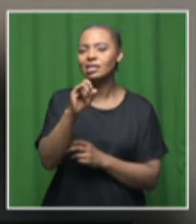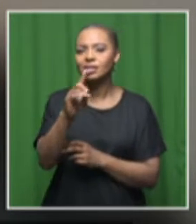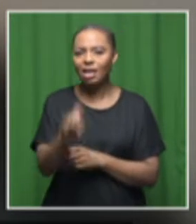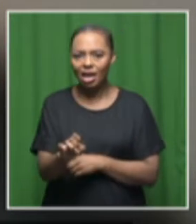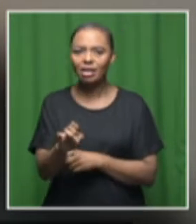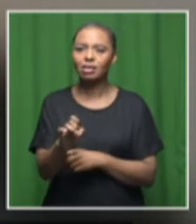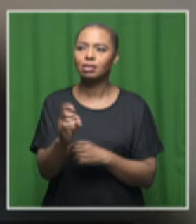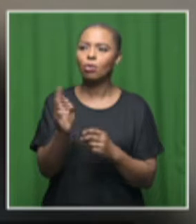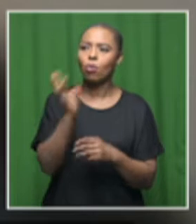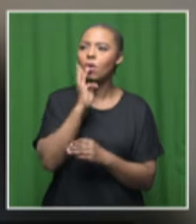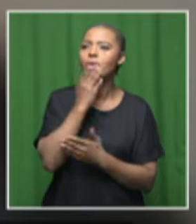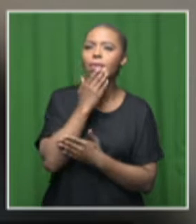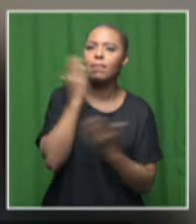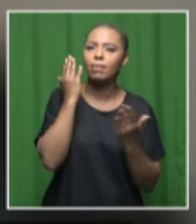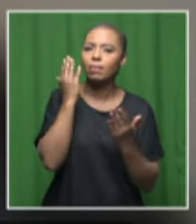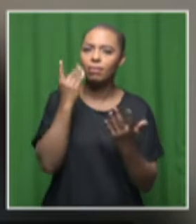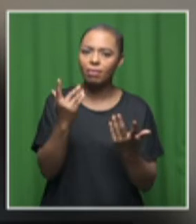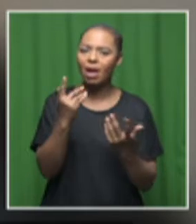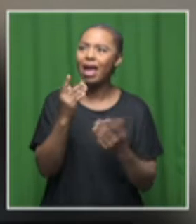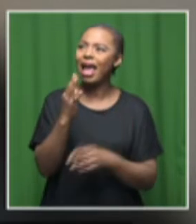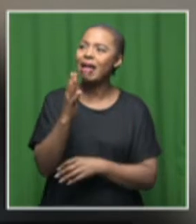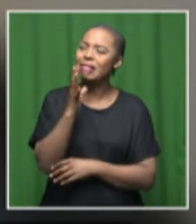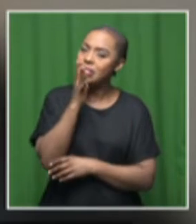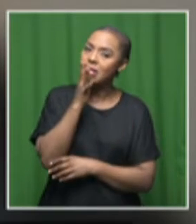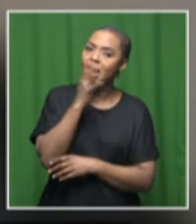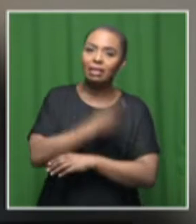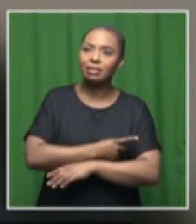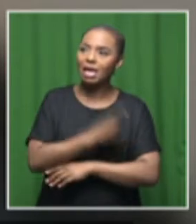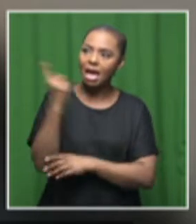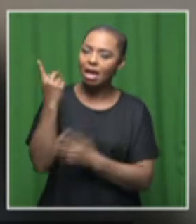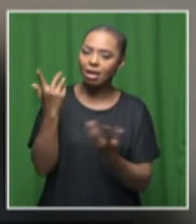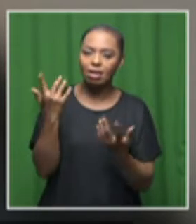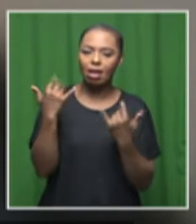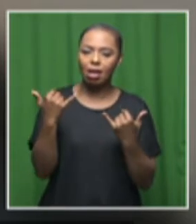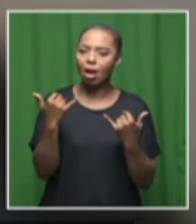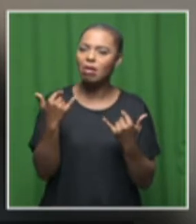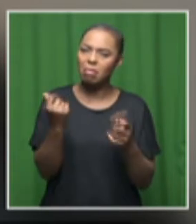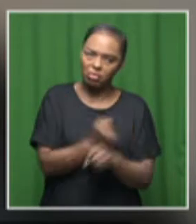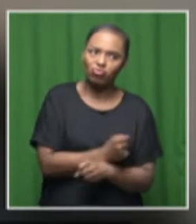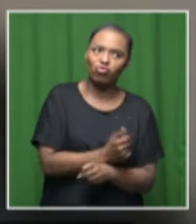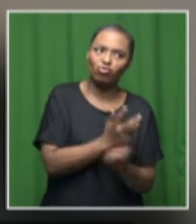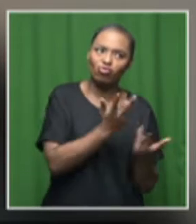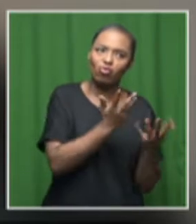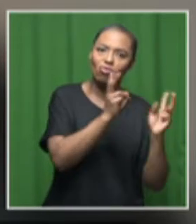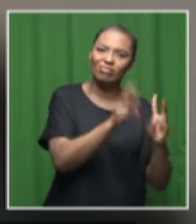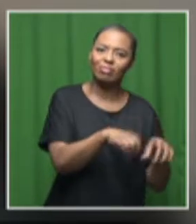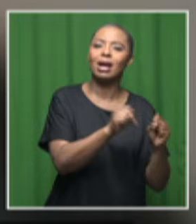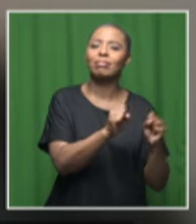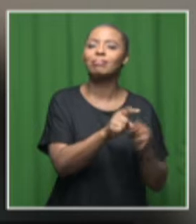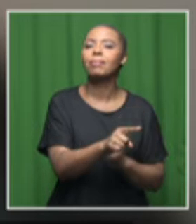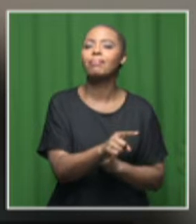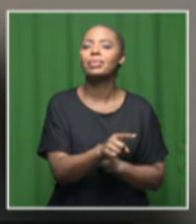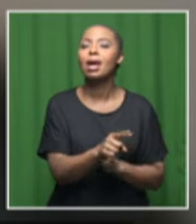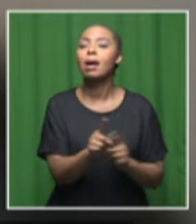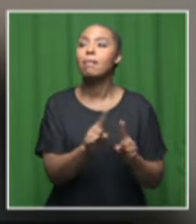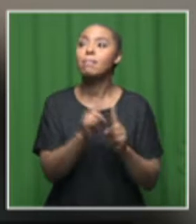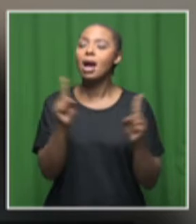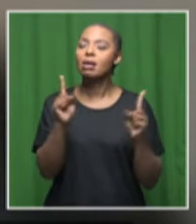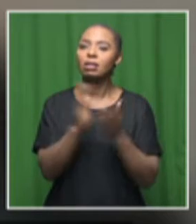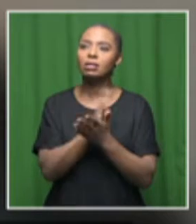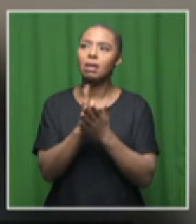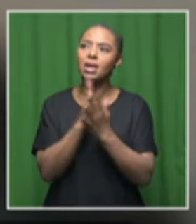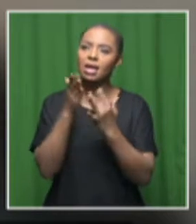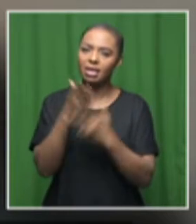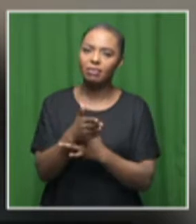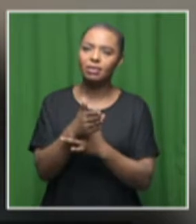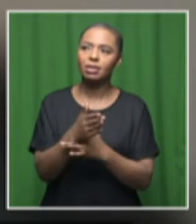before the heat wave, it almost seems like we're heading the same way. But hopefully some interventions will be put